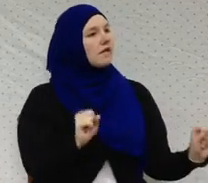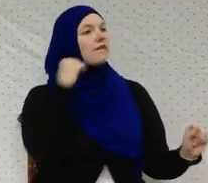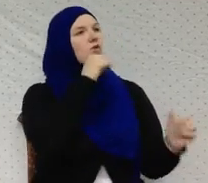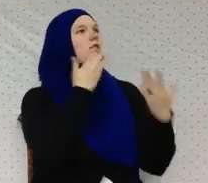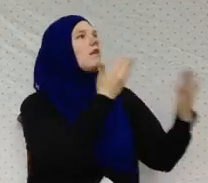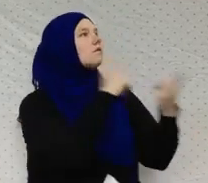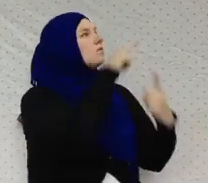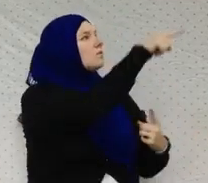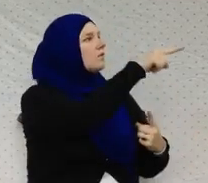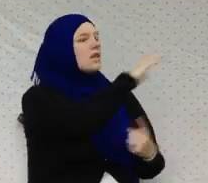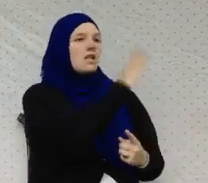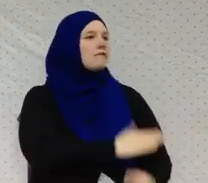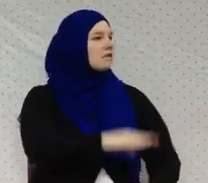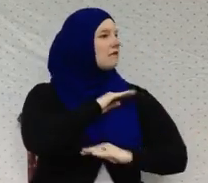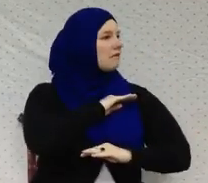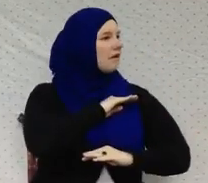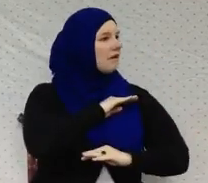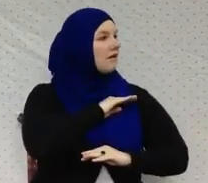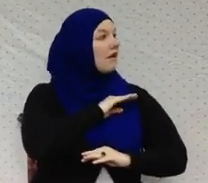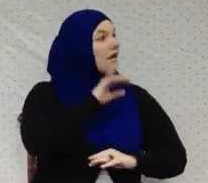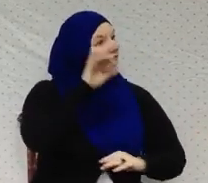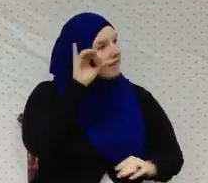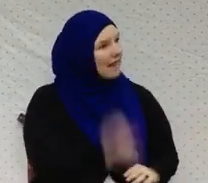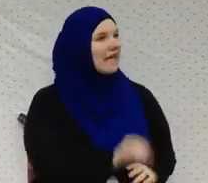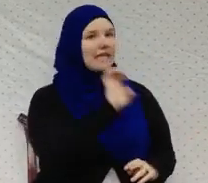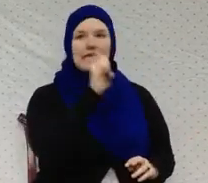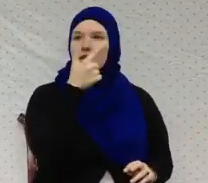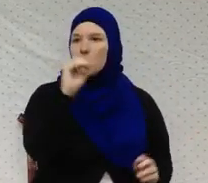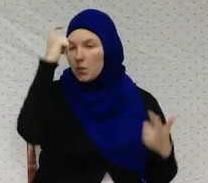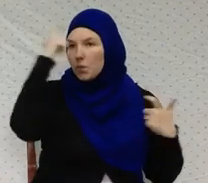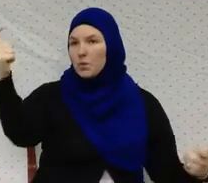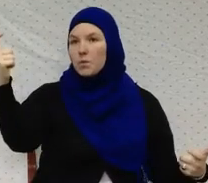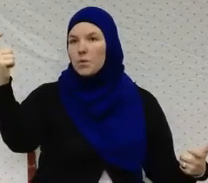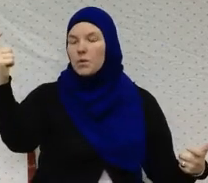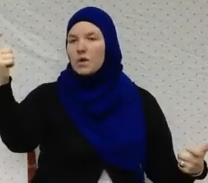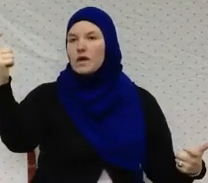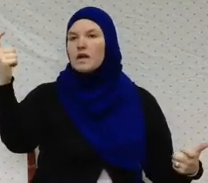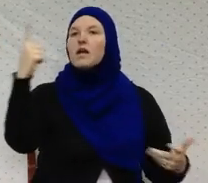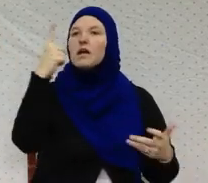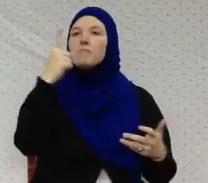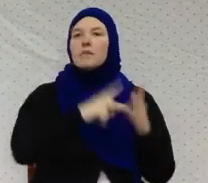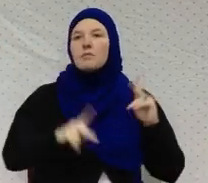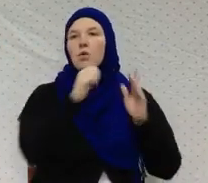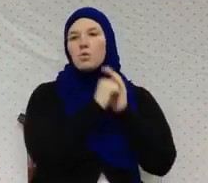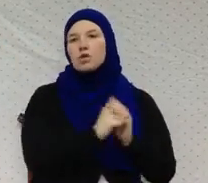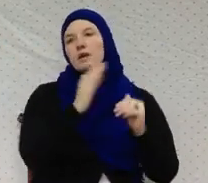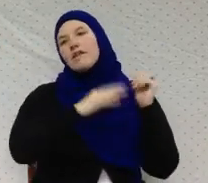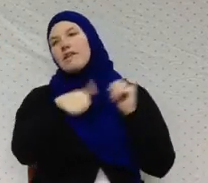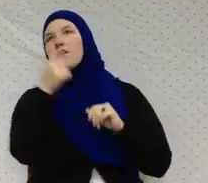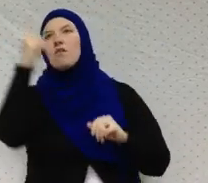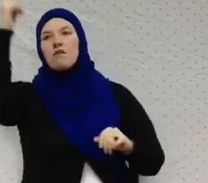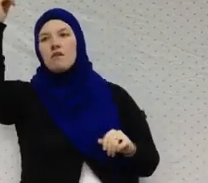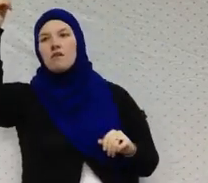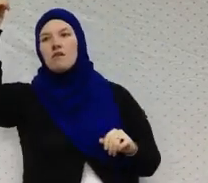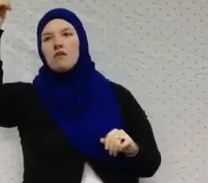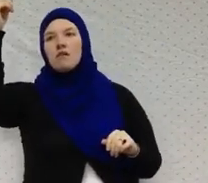you. So if they don't praise you, you're never satisfied. That ego is what is being worshipped